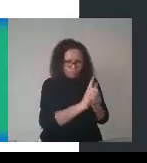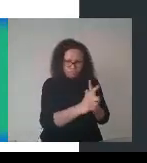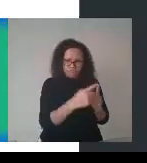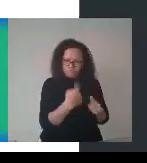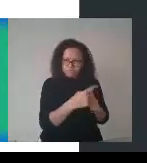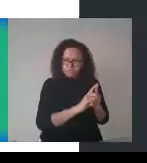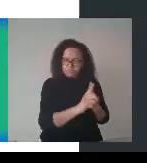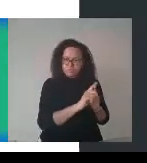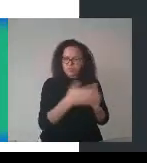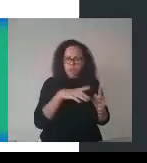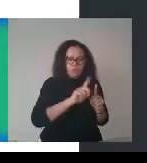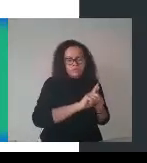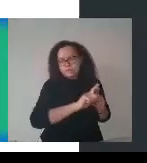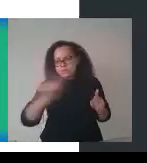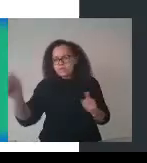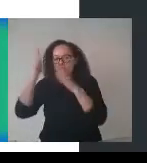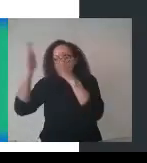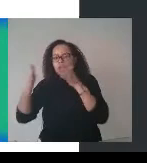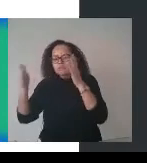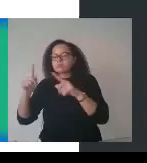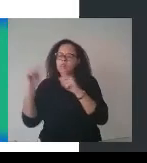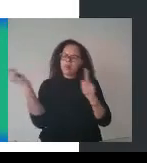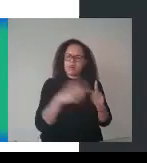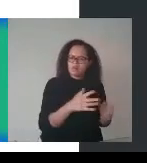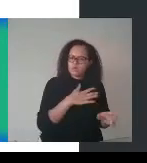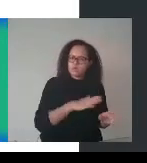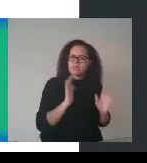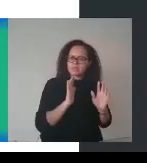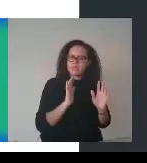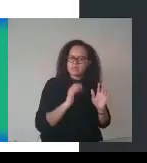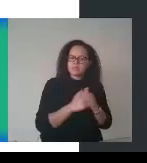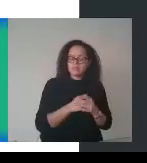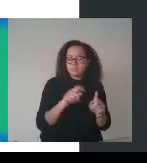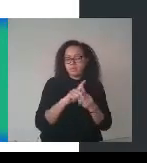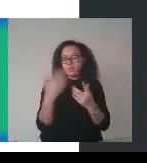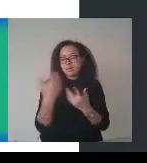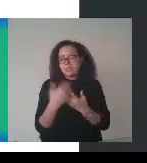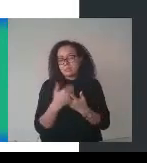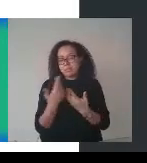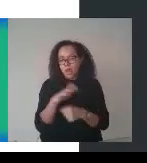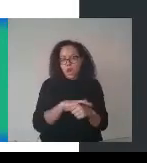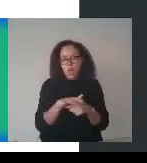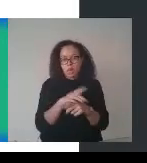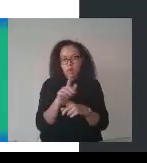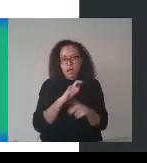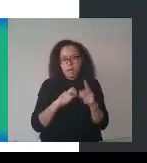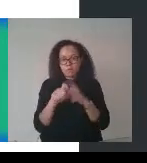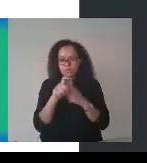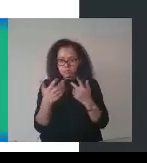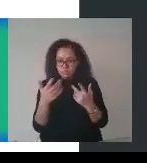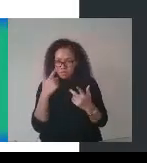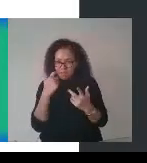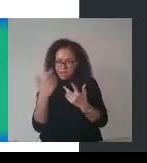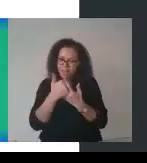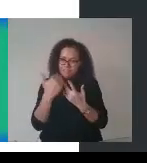or outpatient department. We're incredibly accessible. It's about creating local community access to musculoskeletal services.